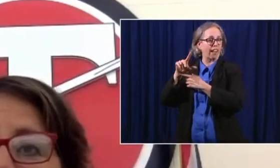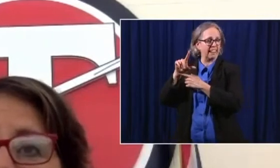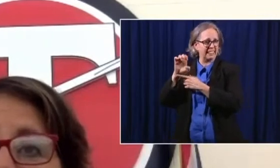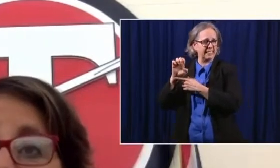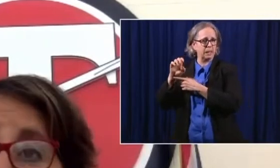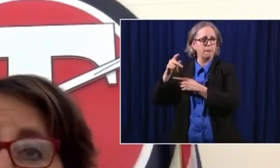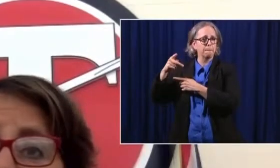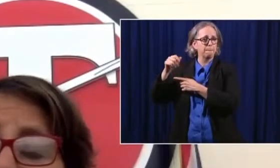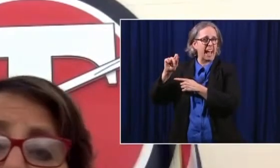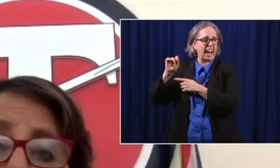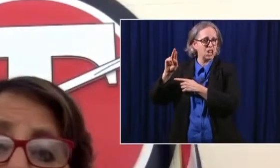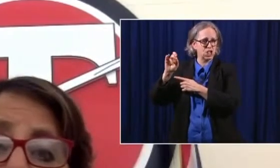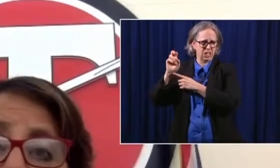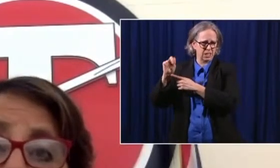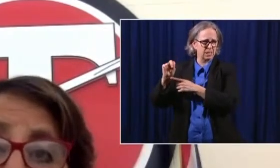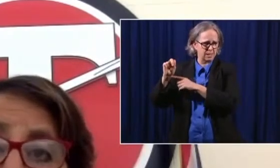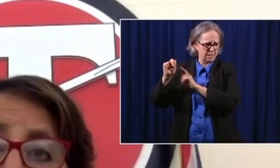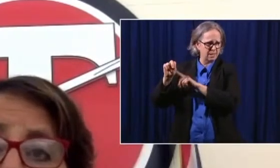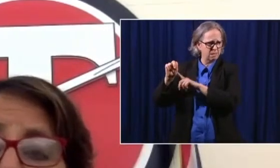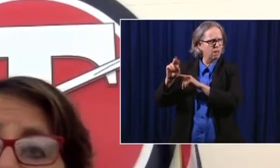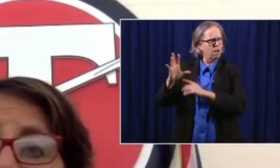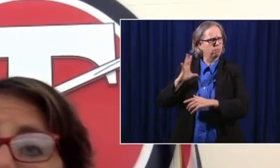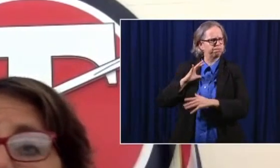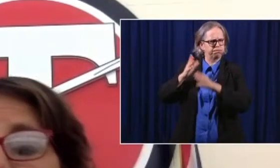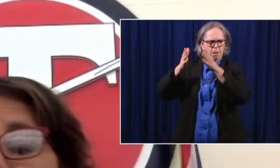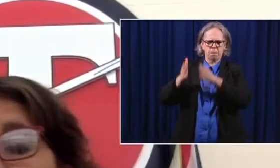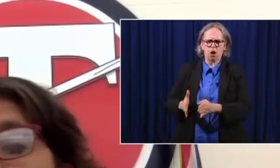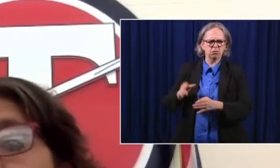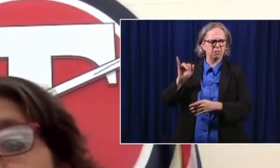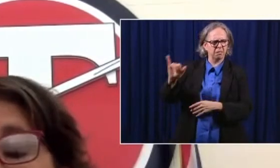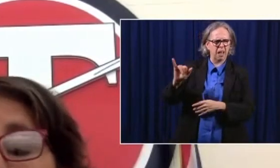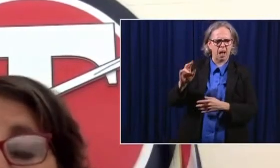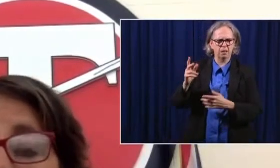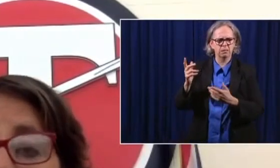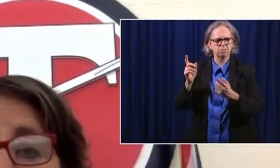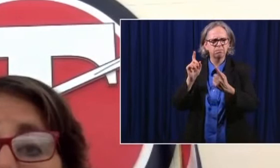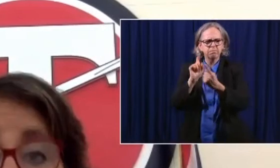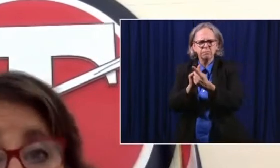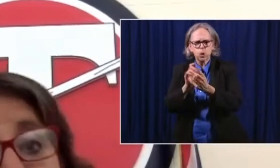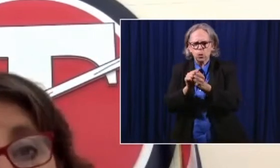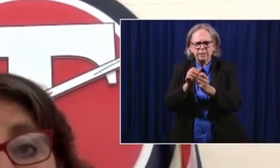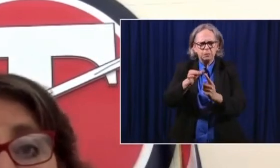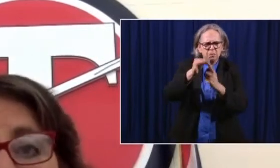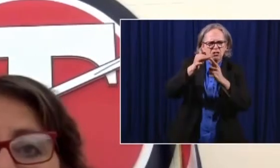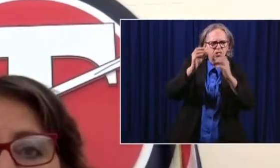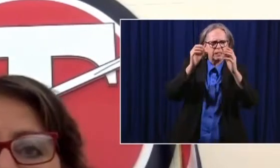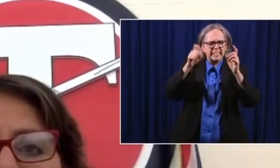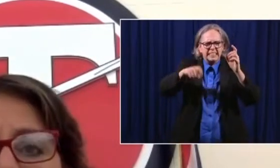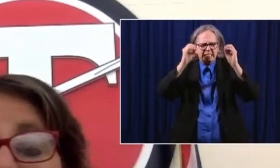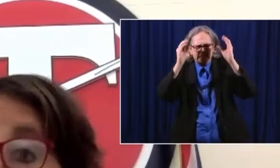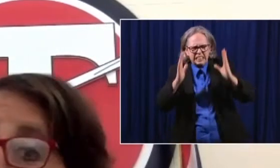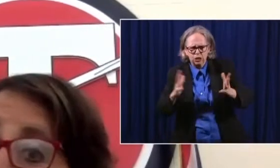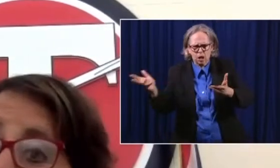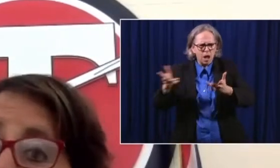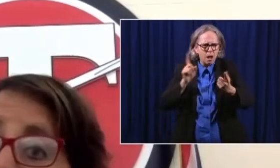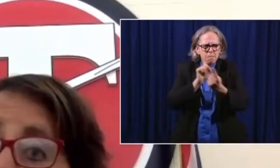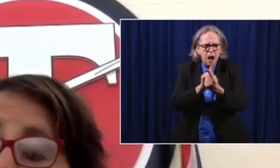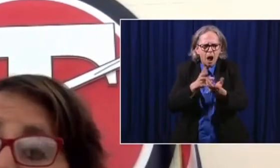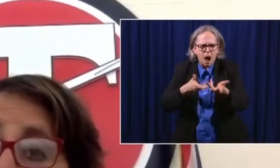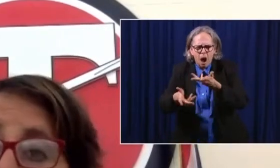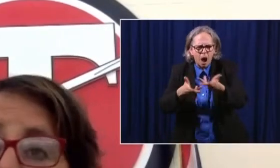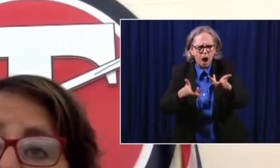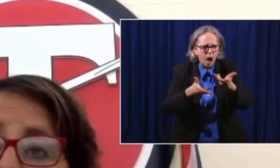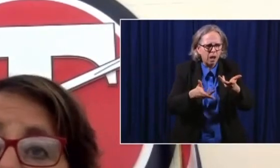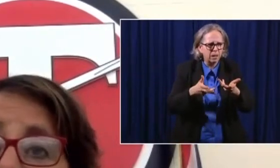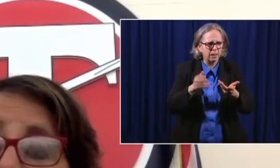They've actually fitted our teachers, our special ed teachers who are going to be working with our students in the school setting with an